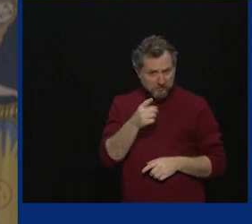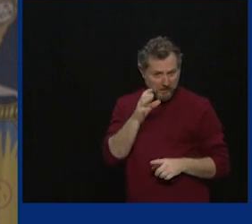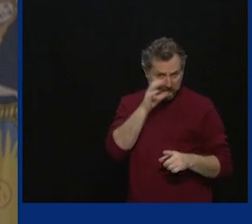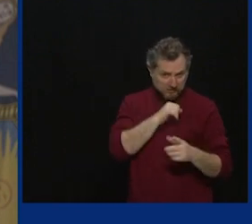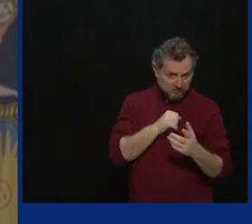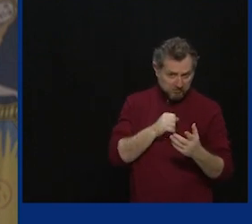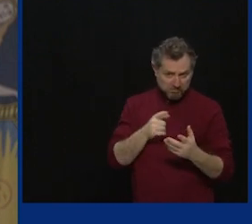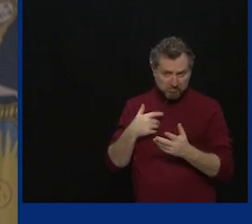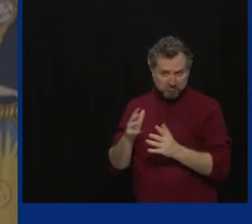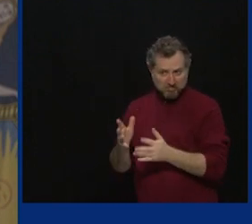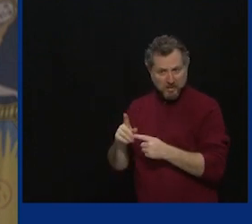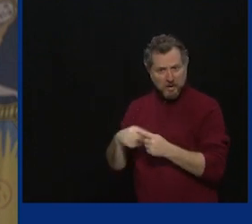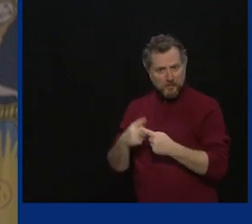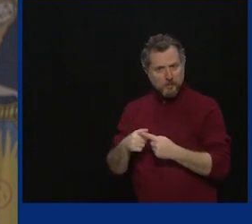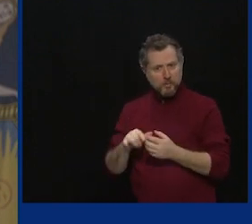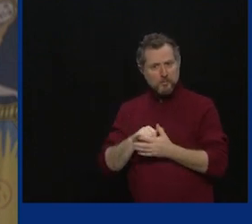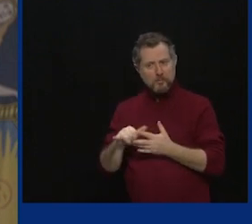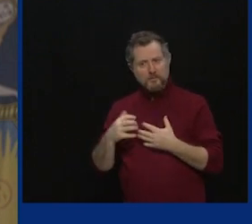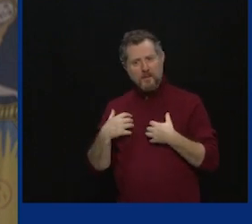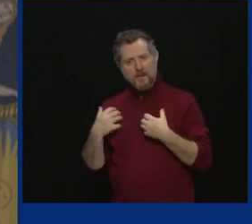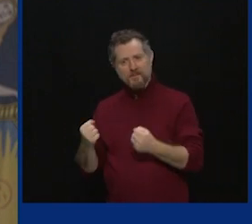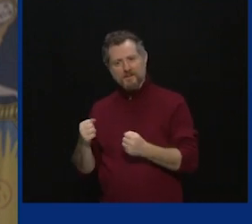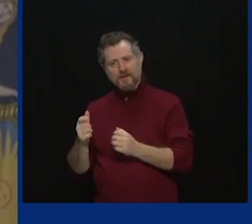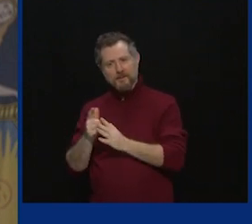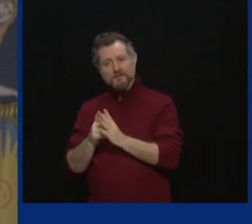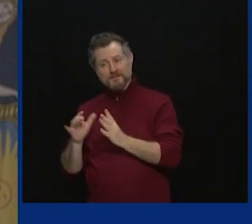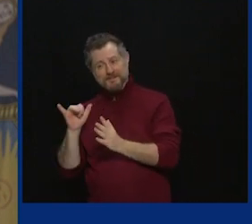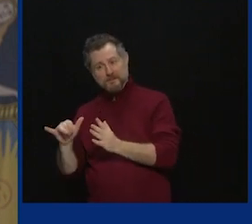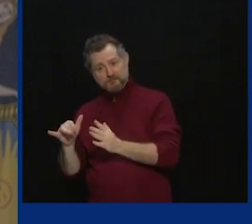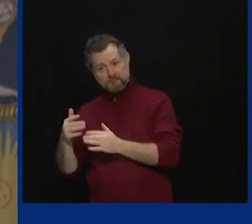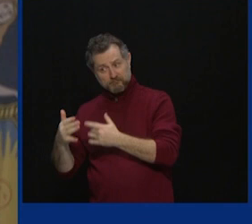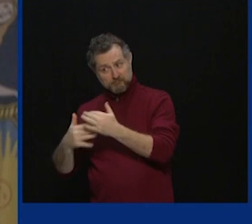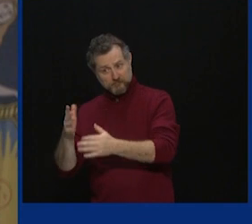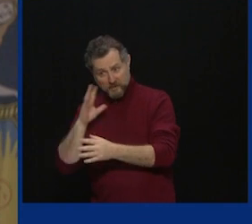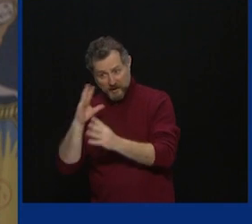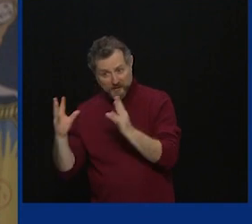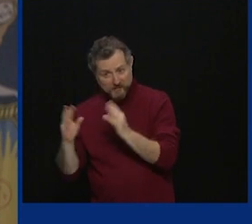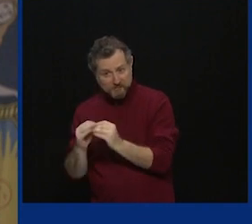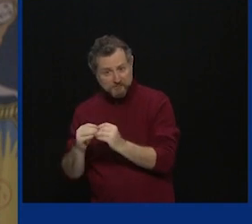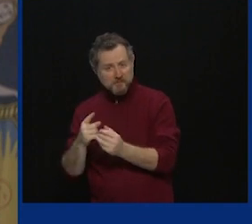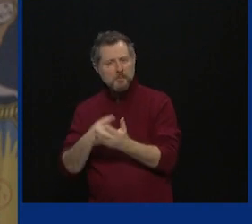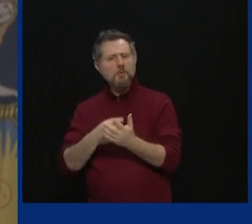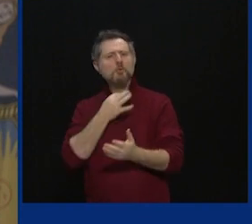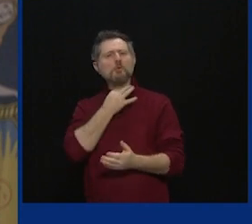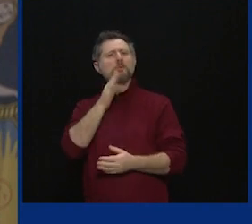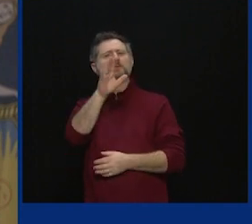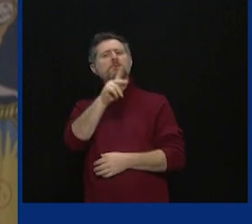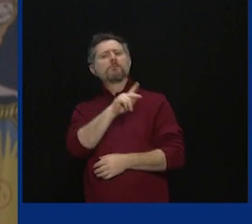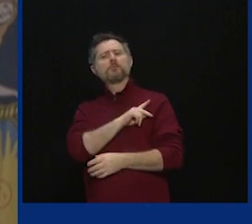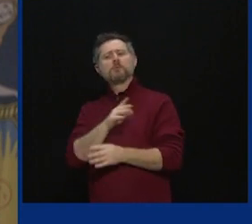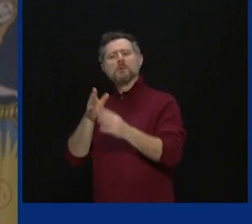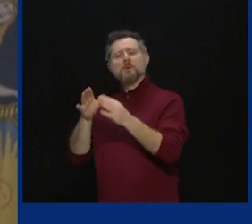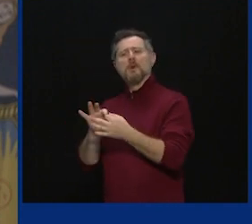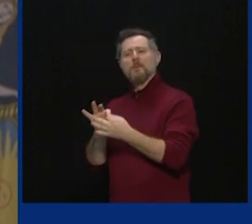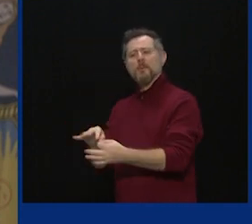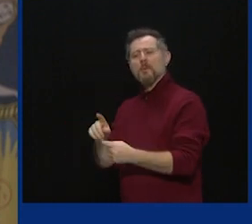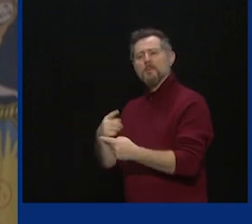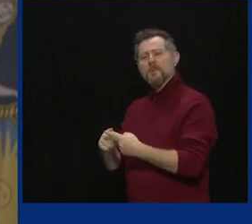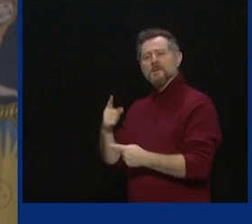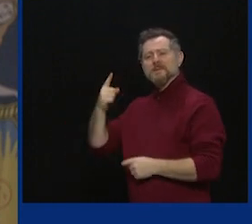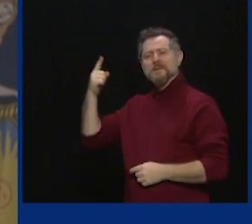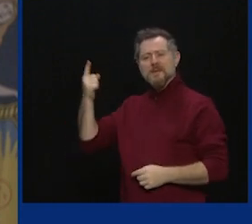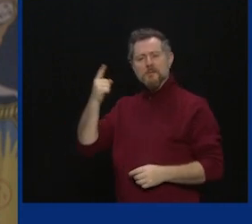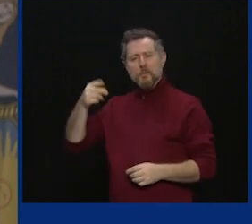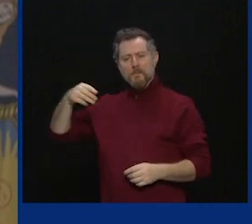know where you personally fell in the conversation about single-payer health care, whether you are for it, against it,